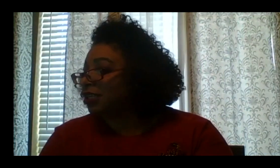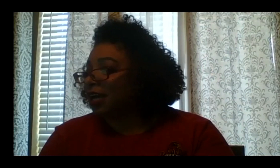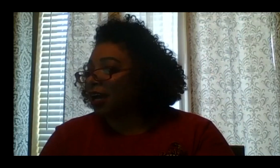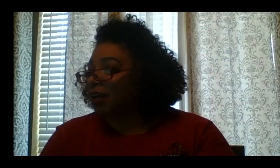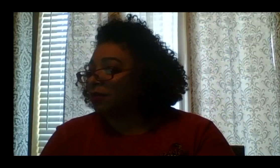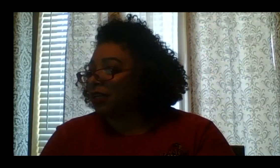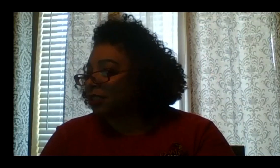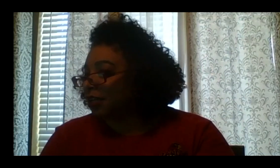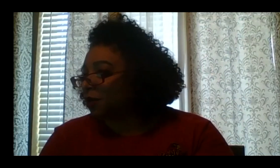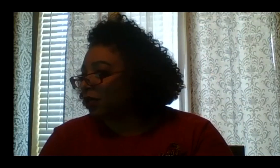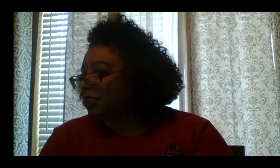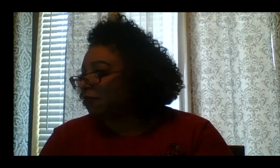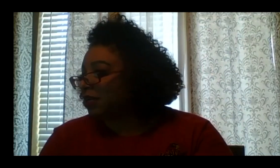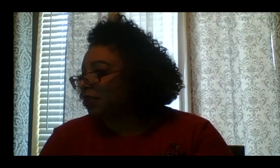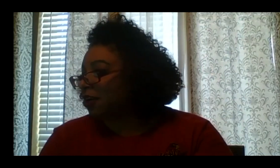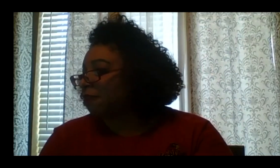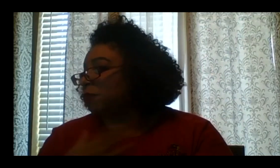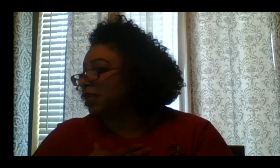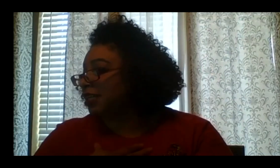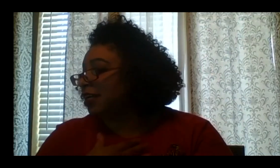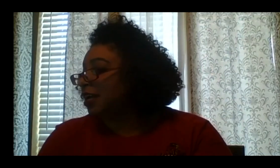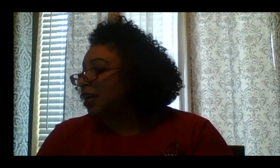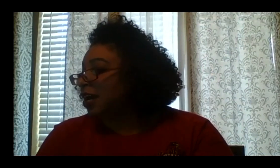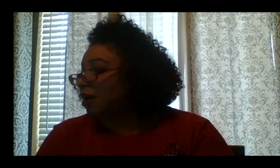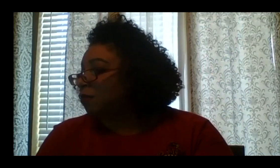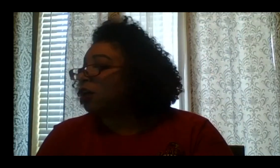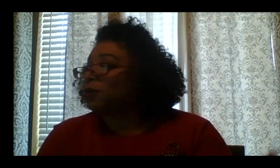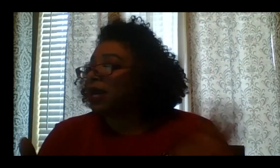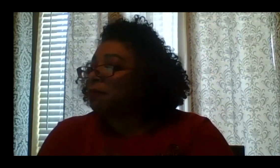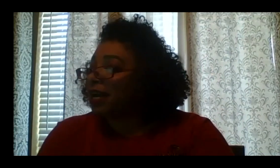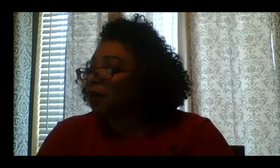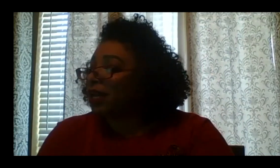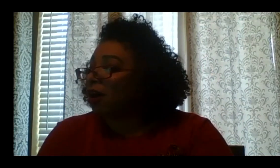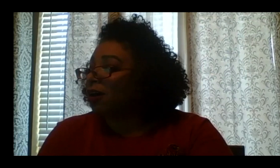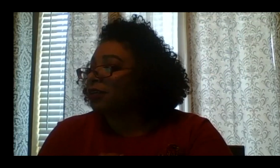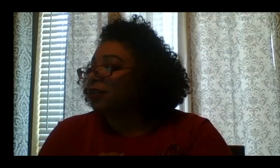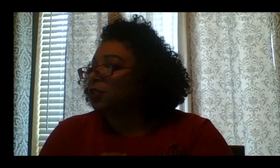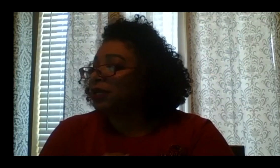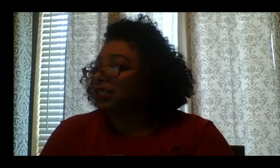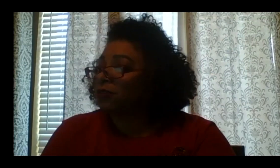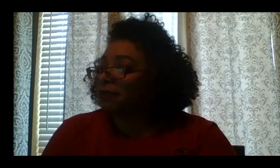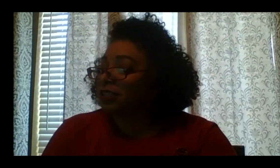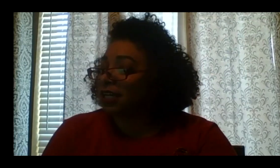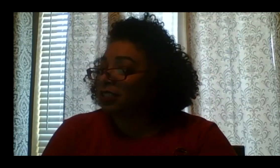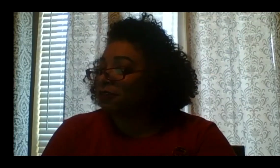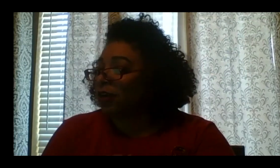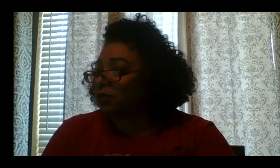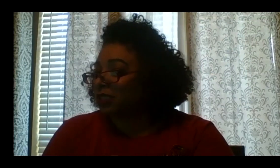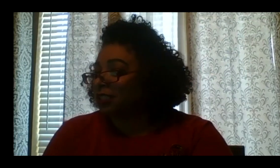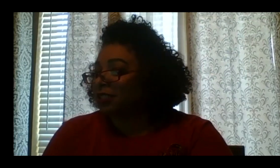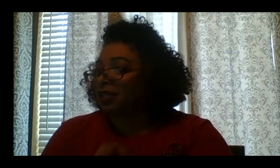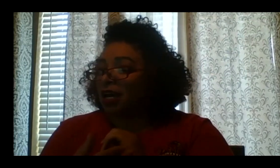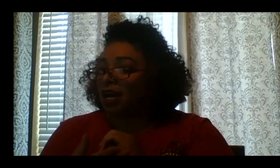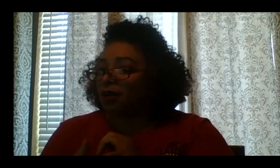questions, and it looks like the questions have been cut off on my side. Also keep in mind that we are doing several different sessions for